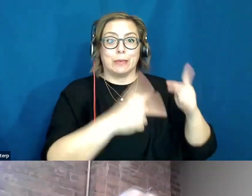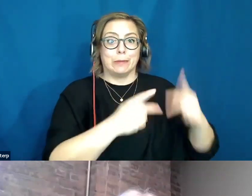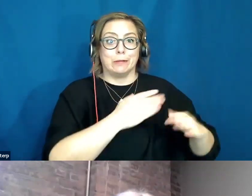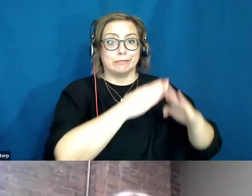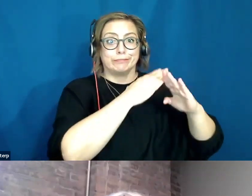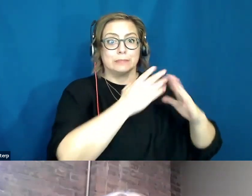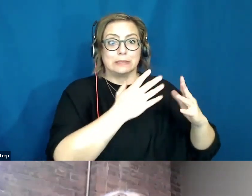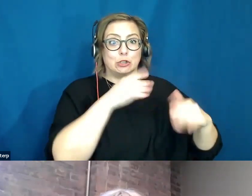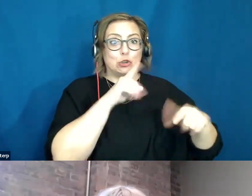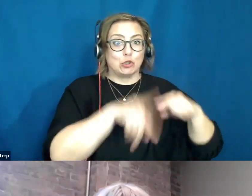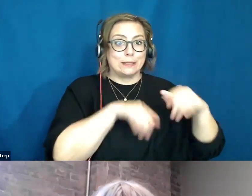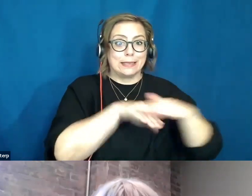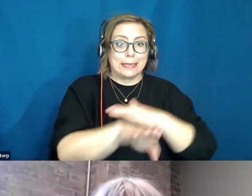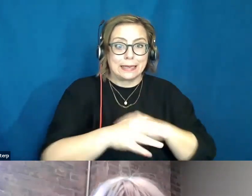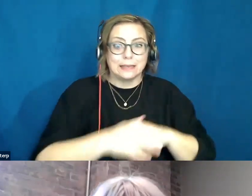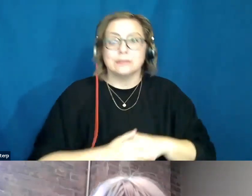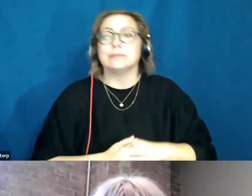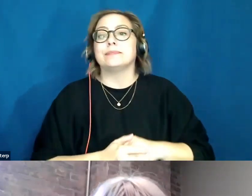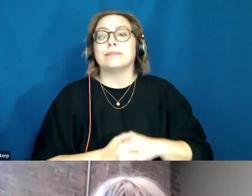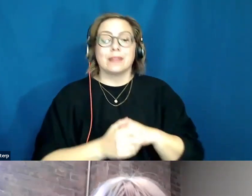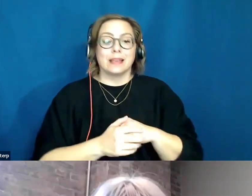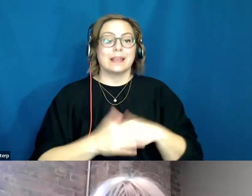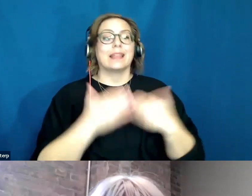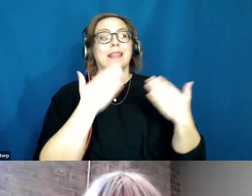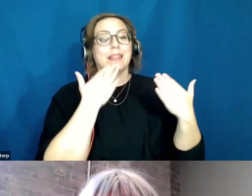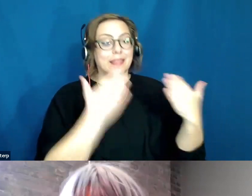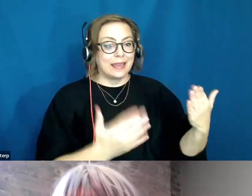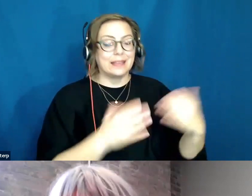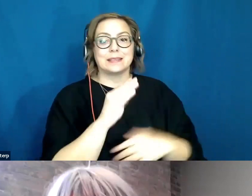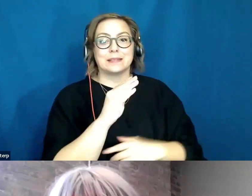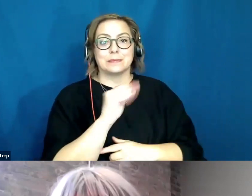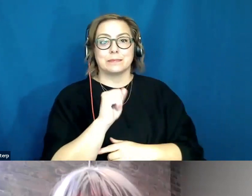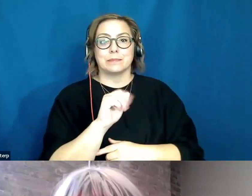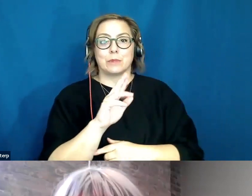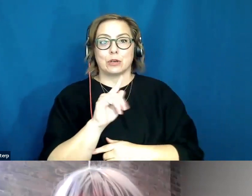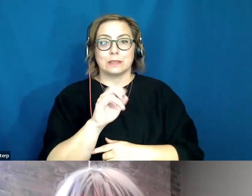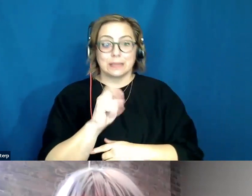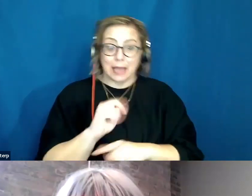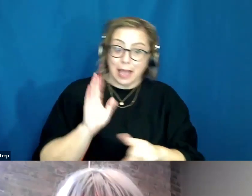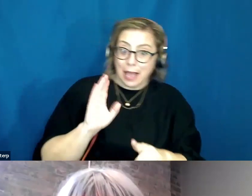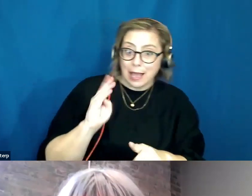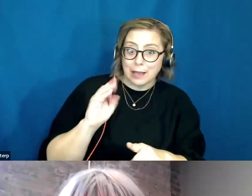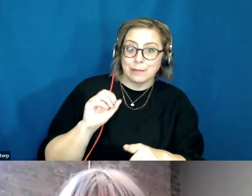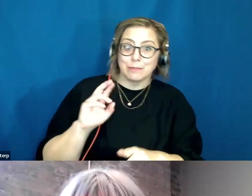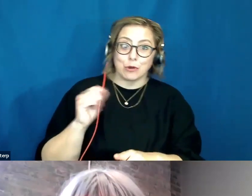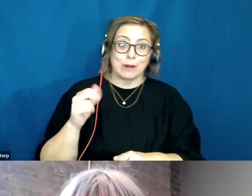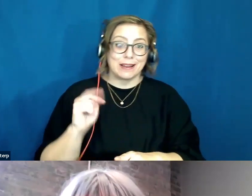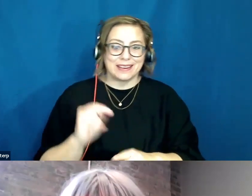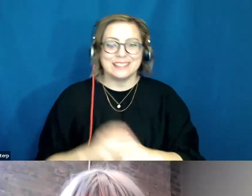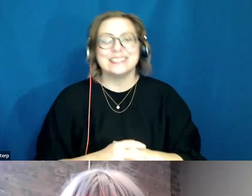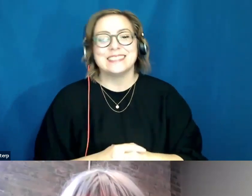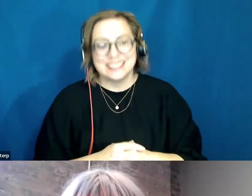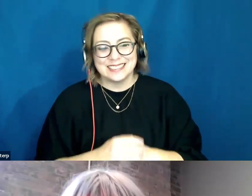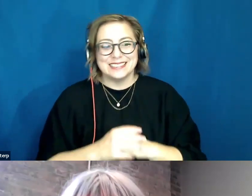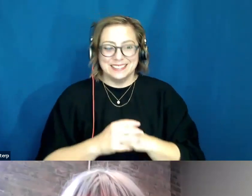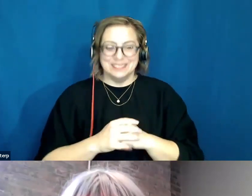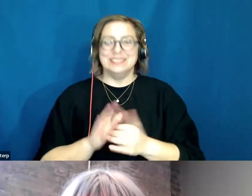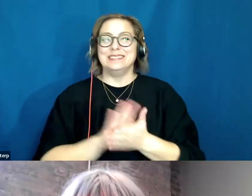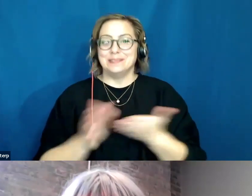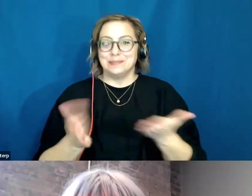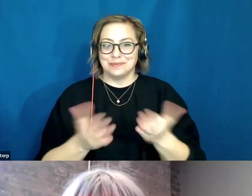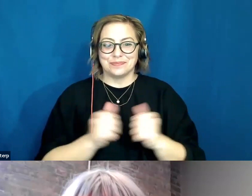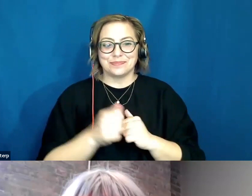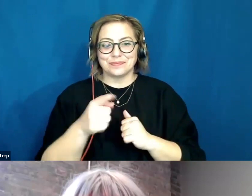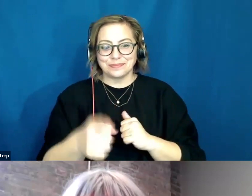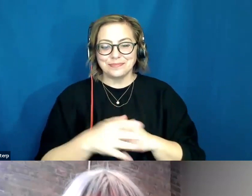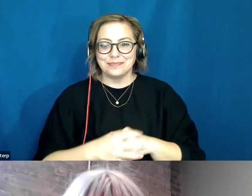you so much, Sasha. And thanks, Martine, for going first. And hi, Morgan. It's nice to be with you today as well. So this is